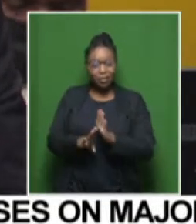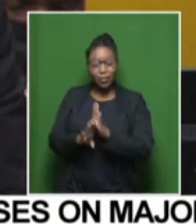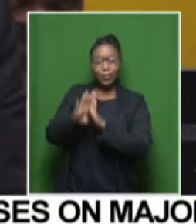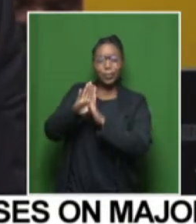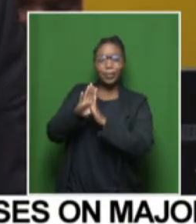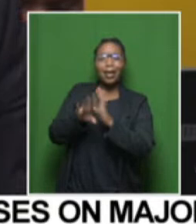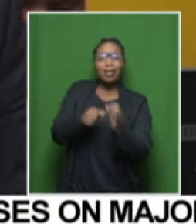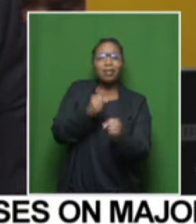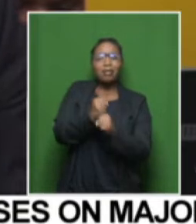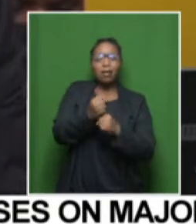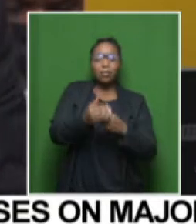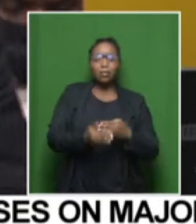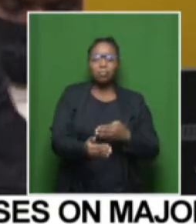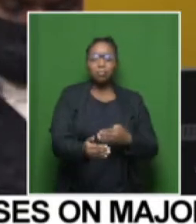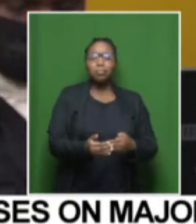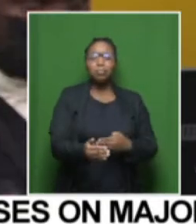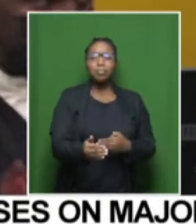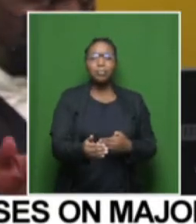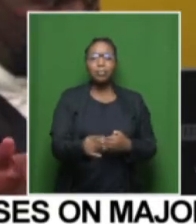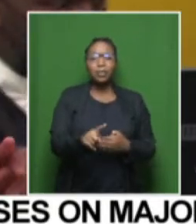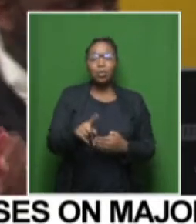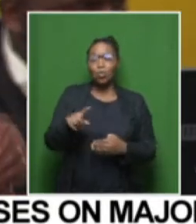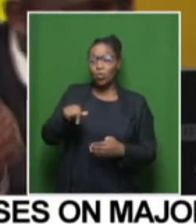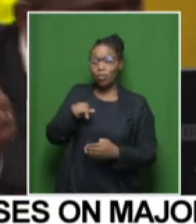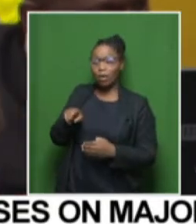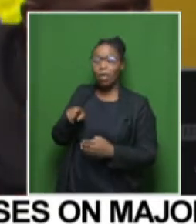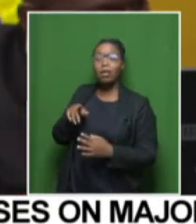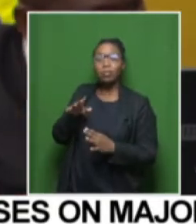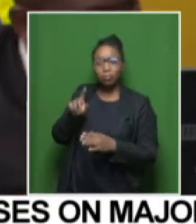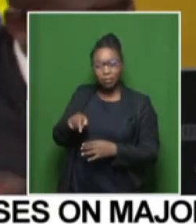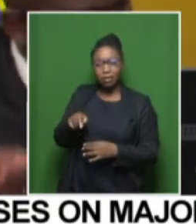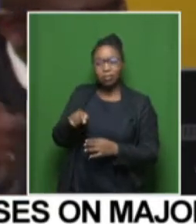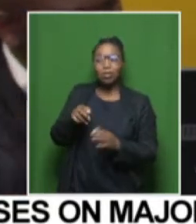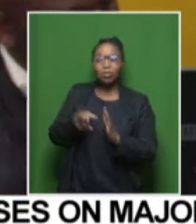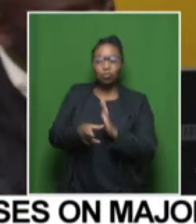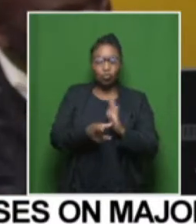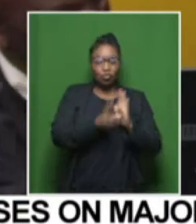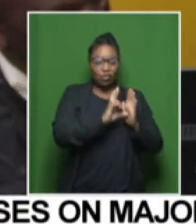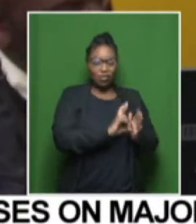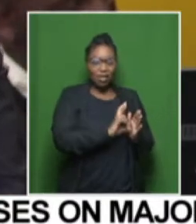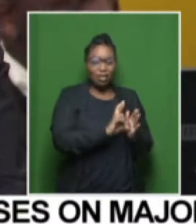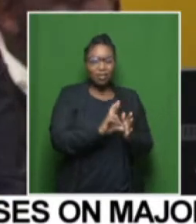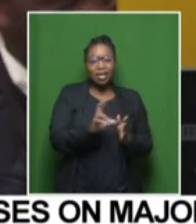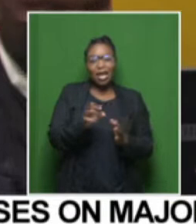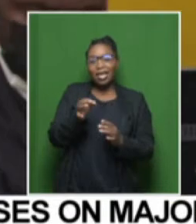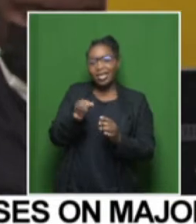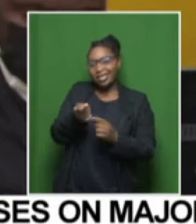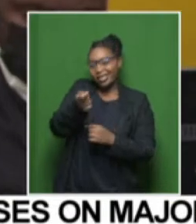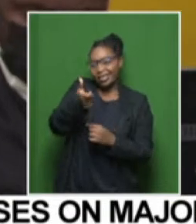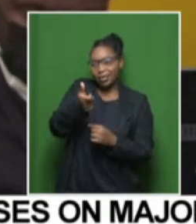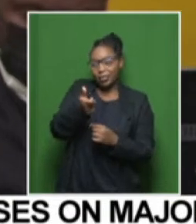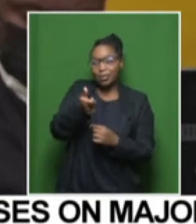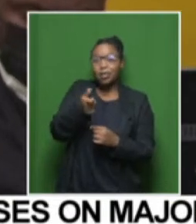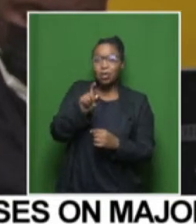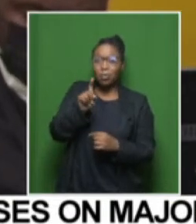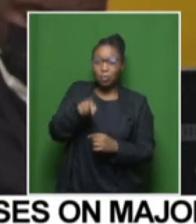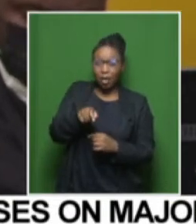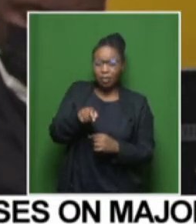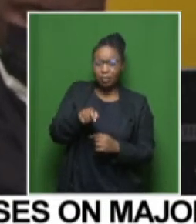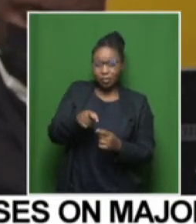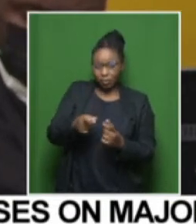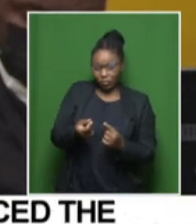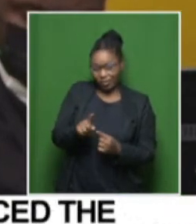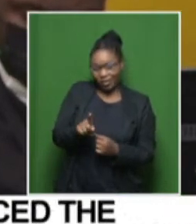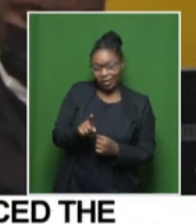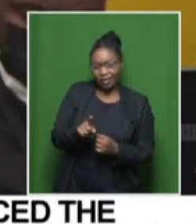years, we have no choice but to revisit. We will have to